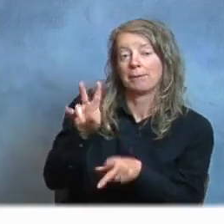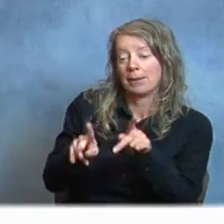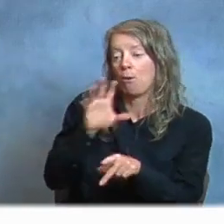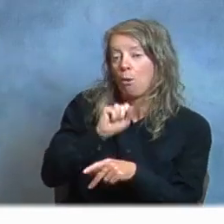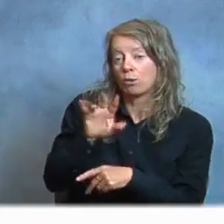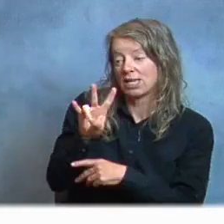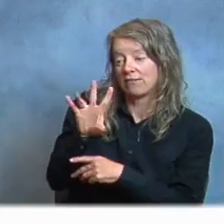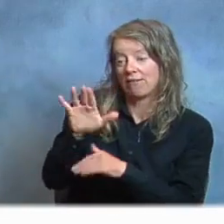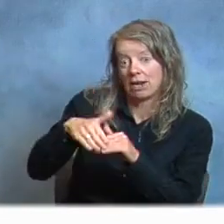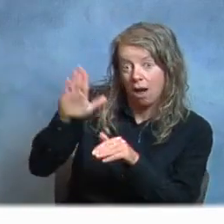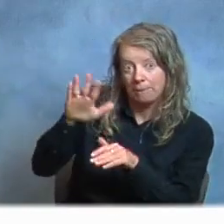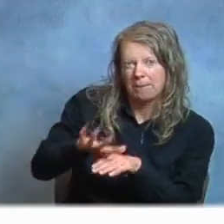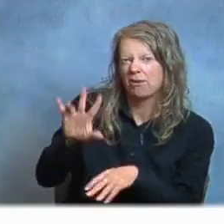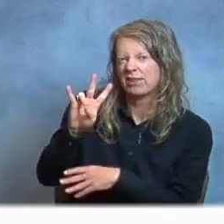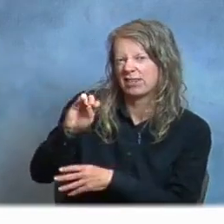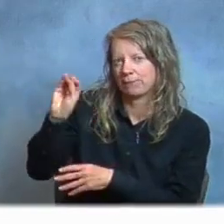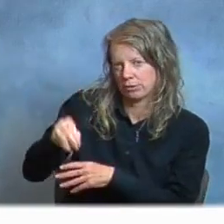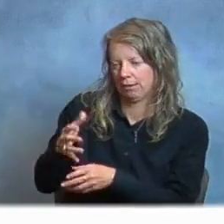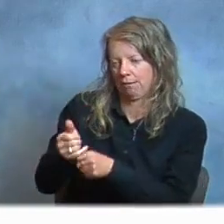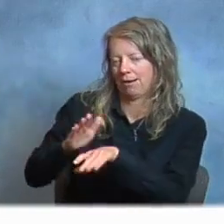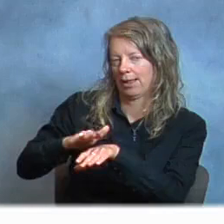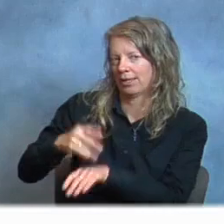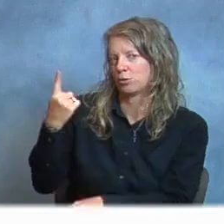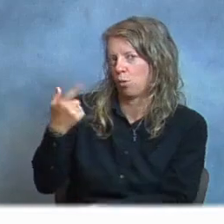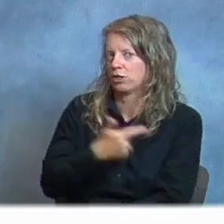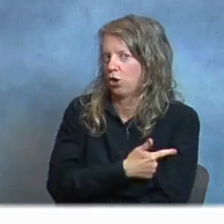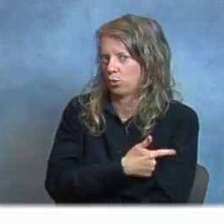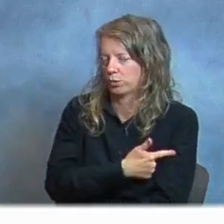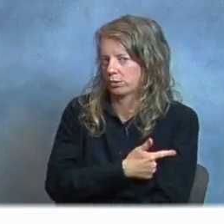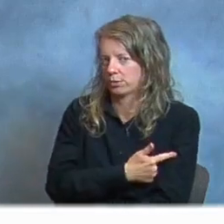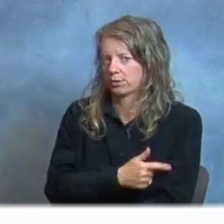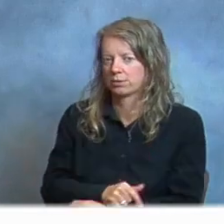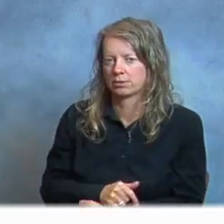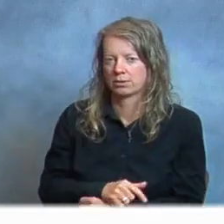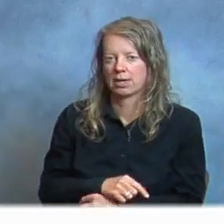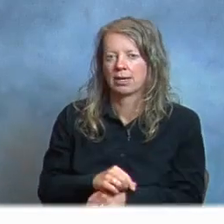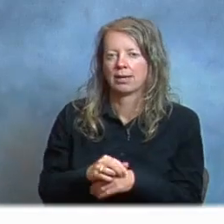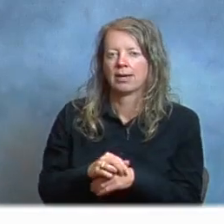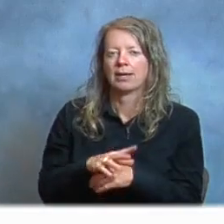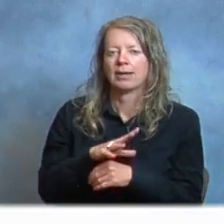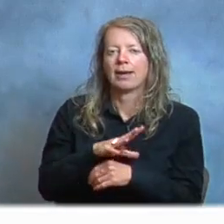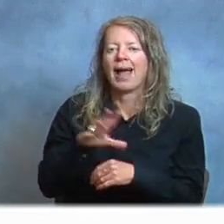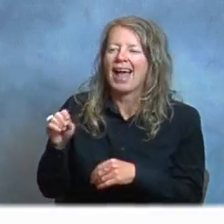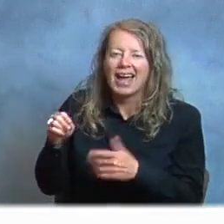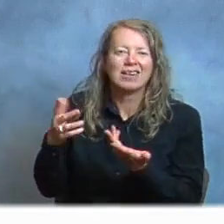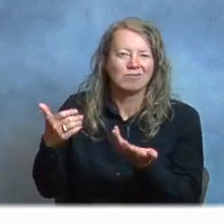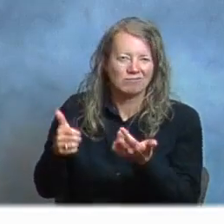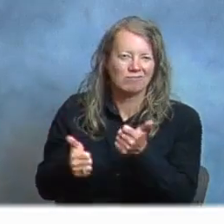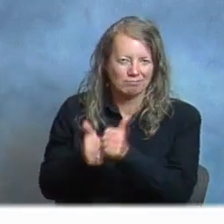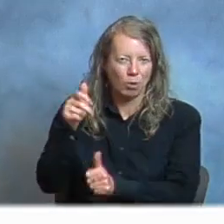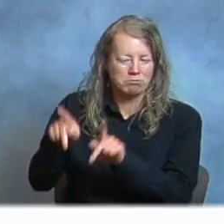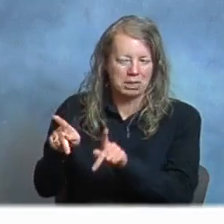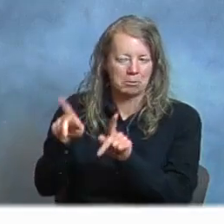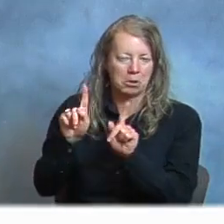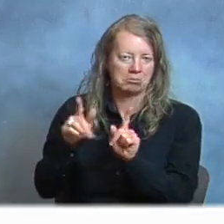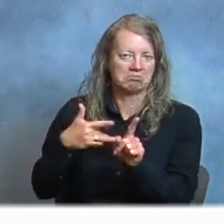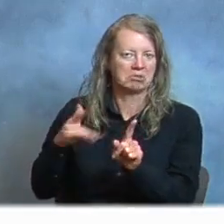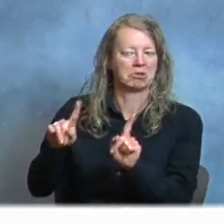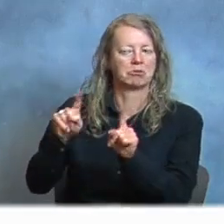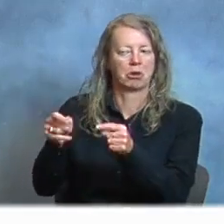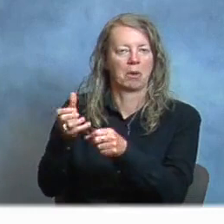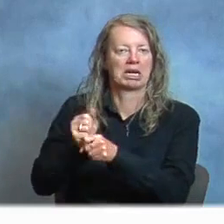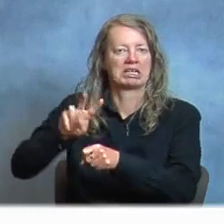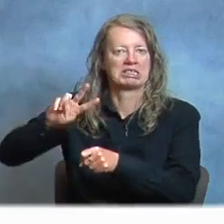older have received at least one dose. And we do have a very high compliance rate with second doses. And so that's why a lot of the default